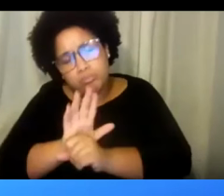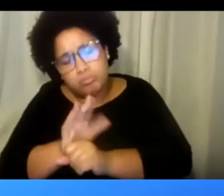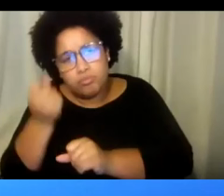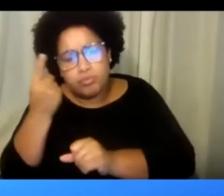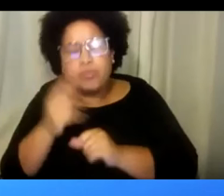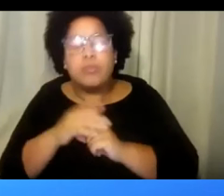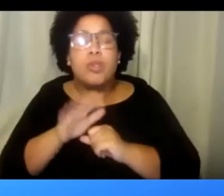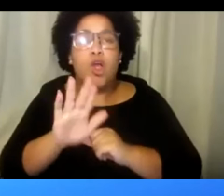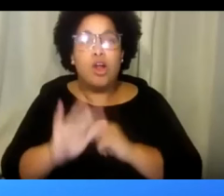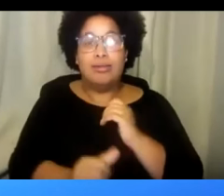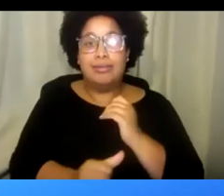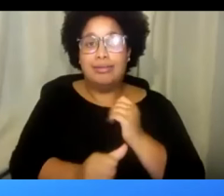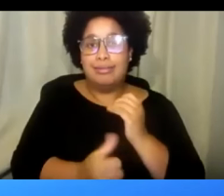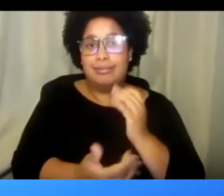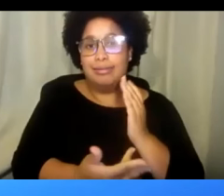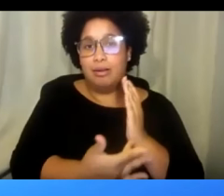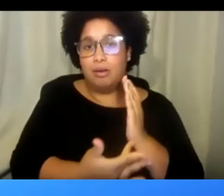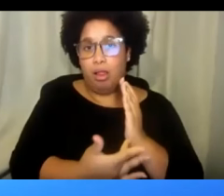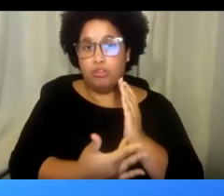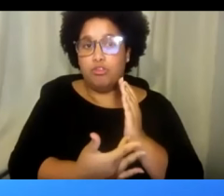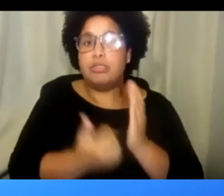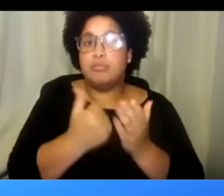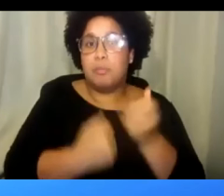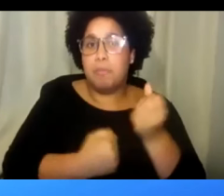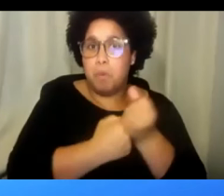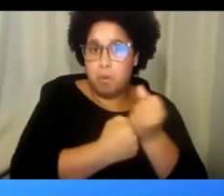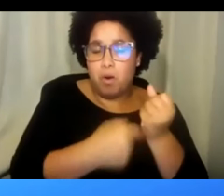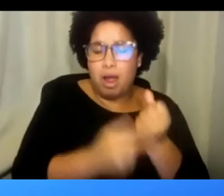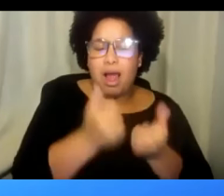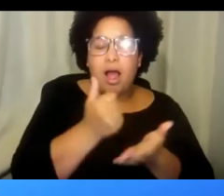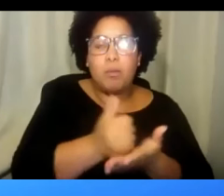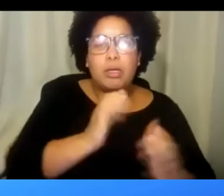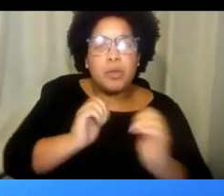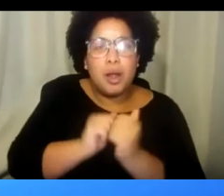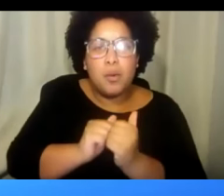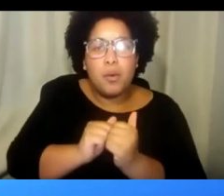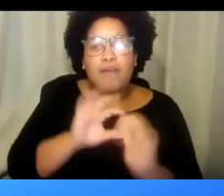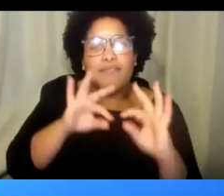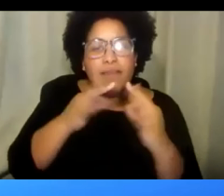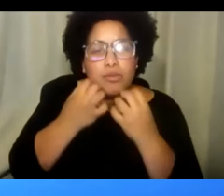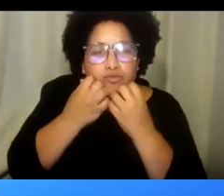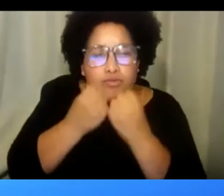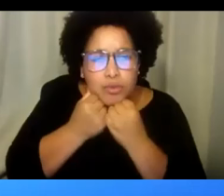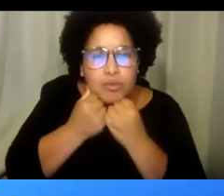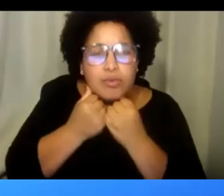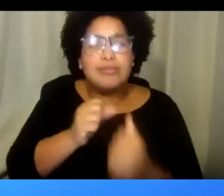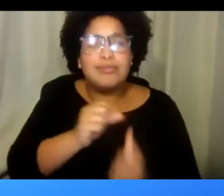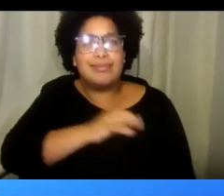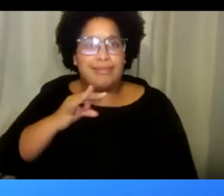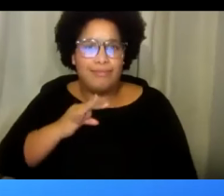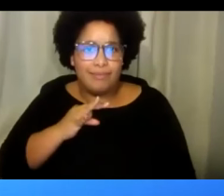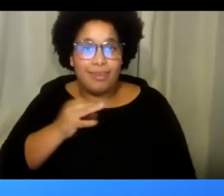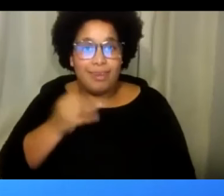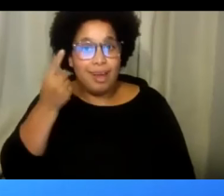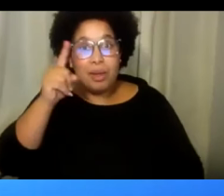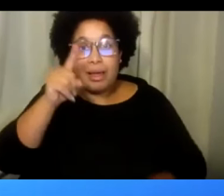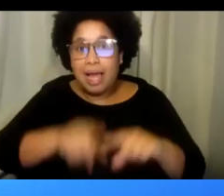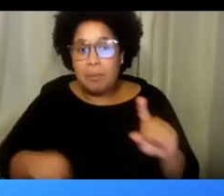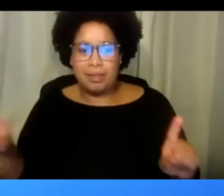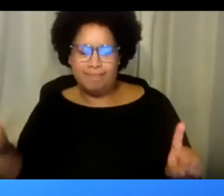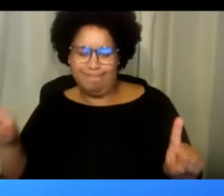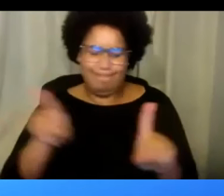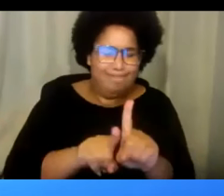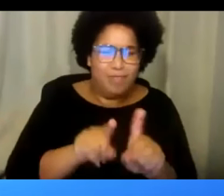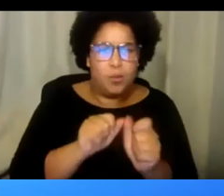her assistive technology has helped her stay in communication with her loved ones and staff. When we weren't able to be there by her